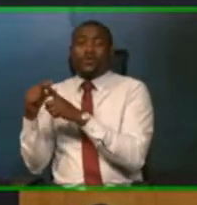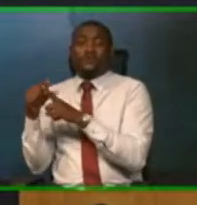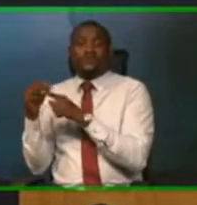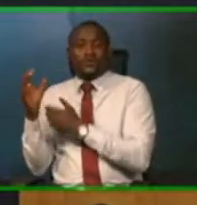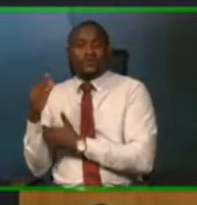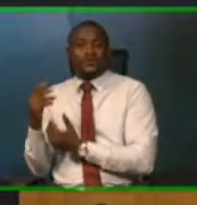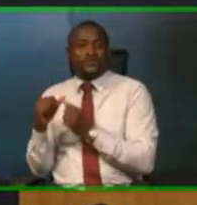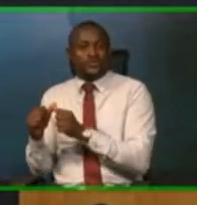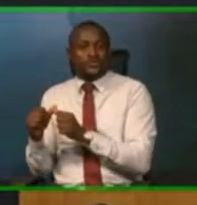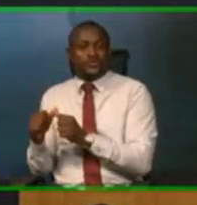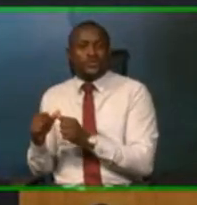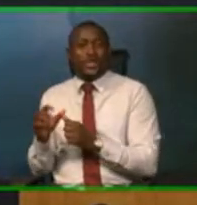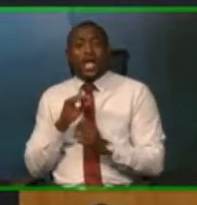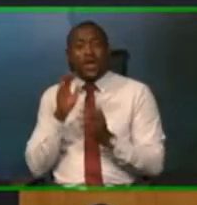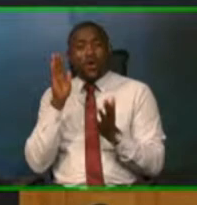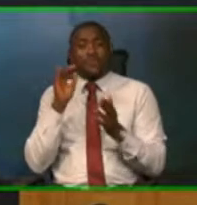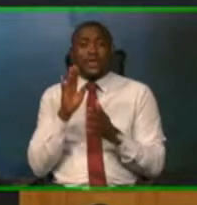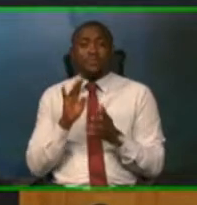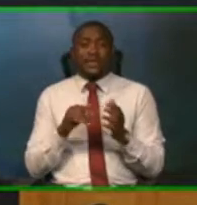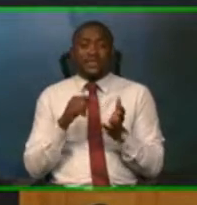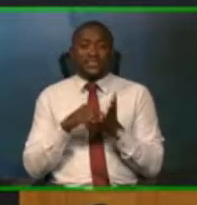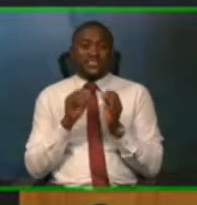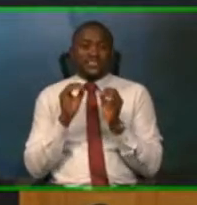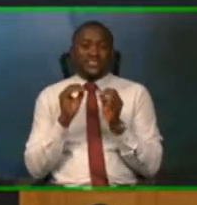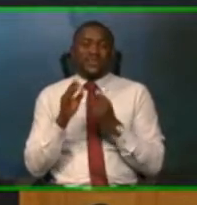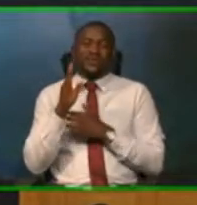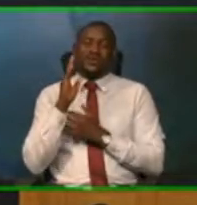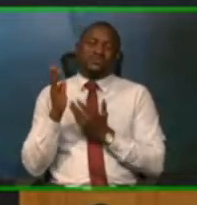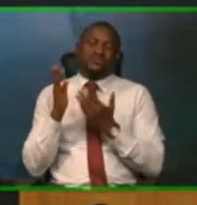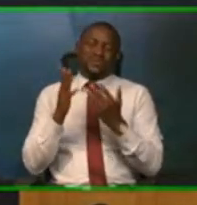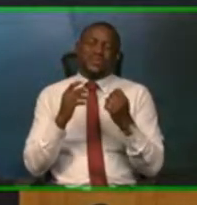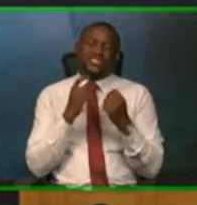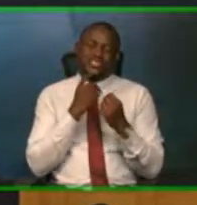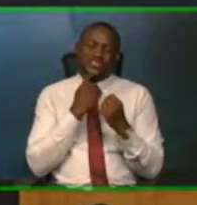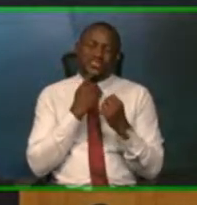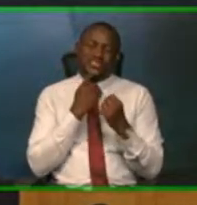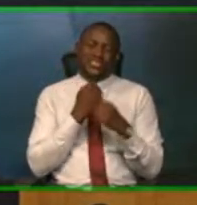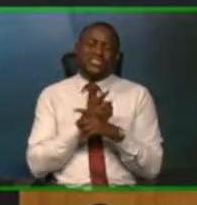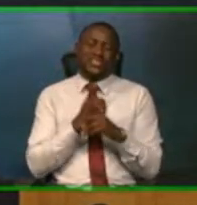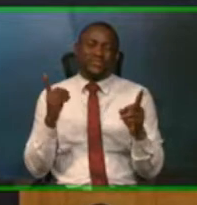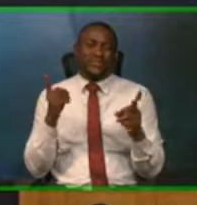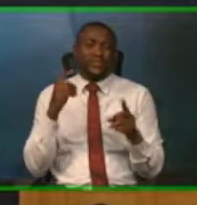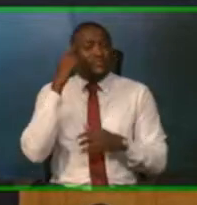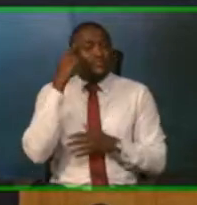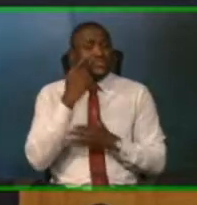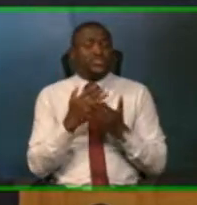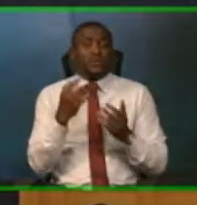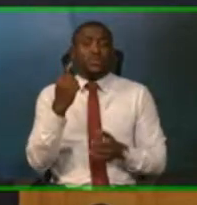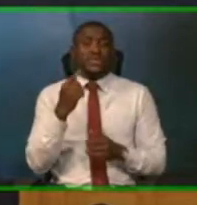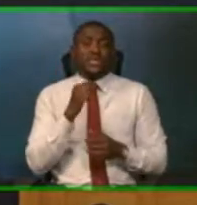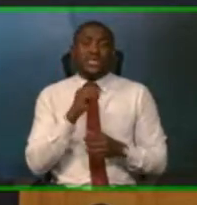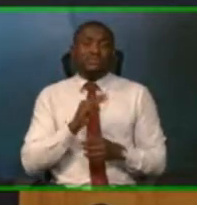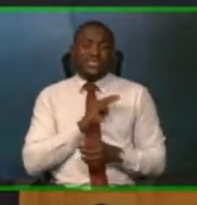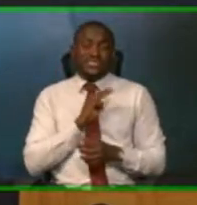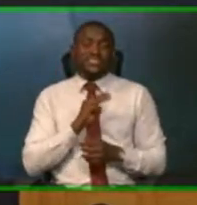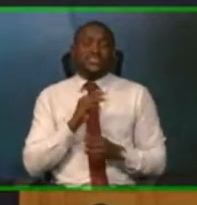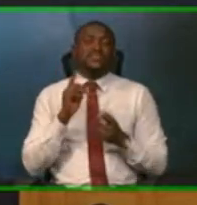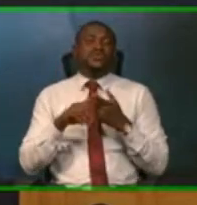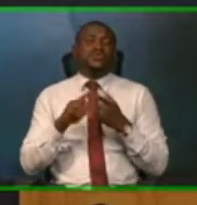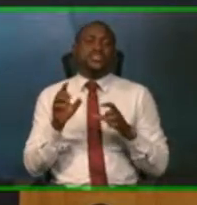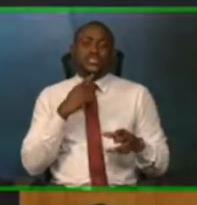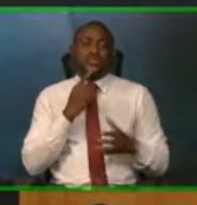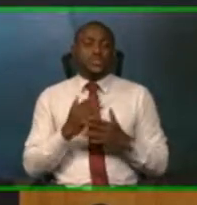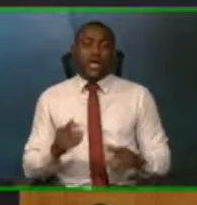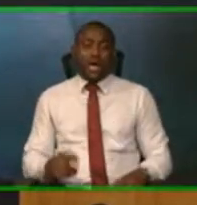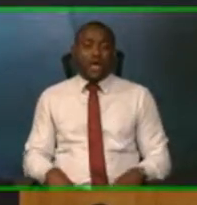by this teaching, God will bring a serious deliverance for a person, a ministry to say, listen, we need to